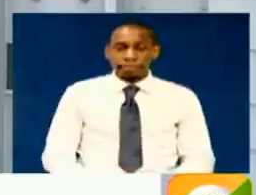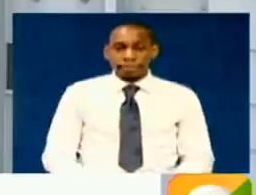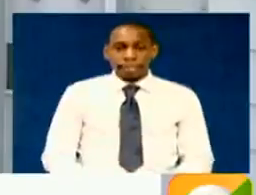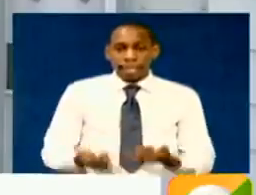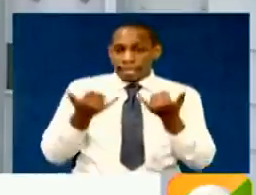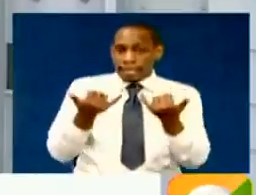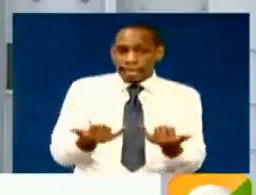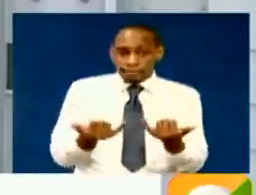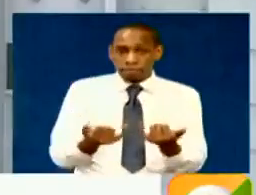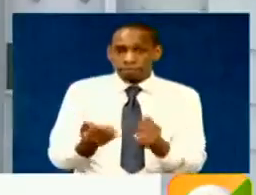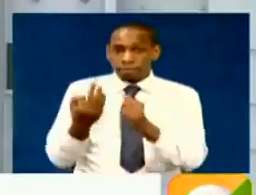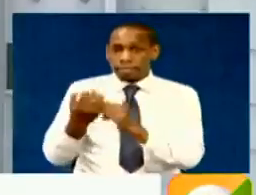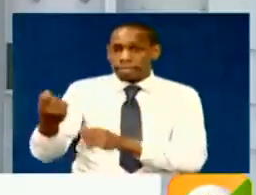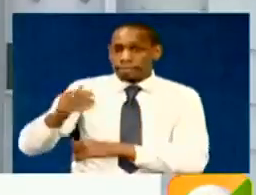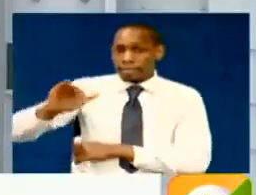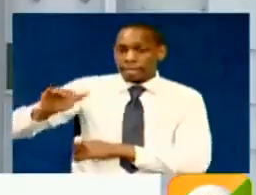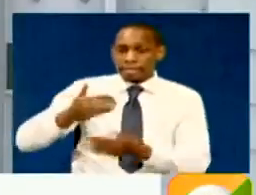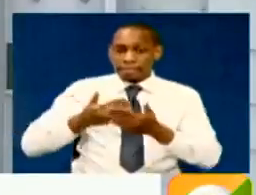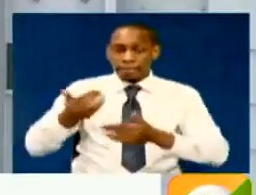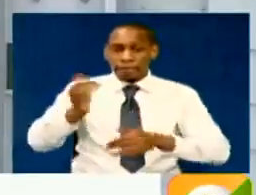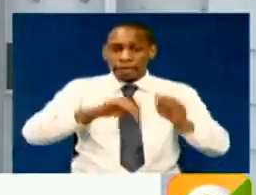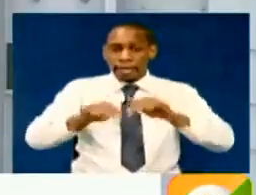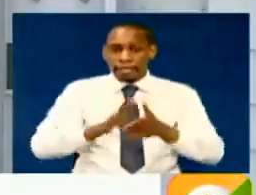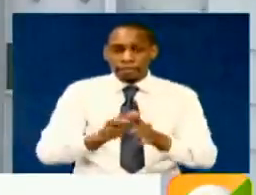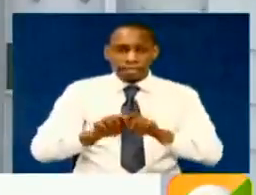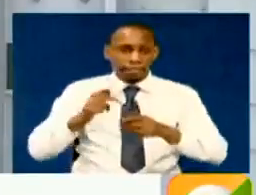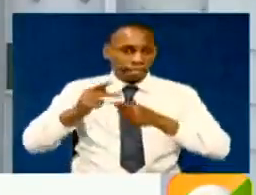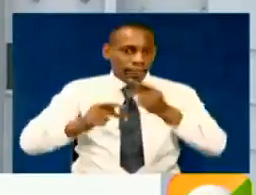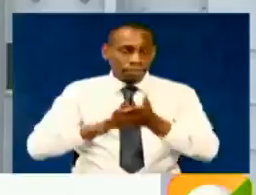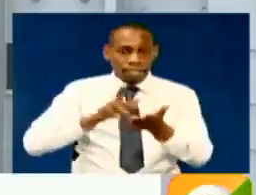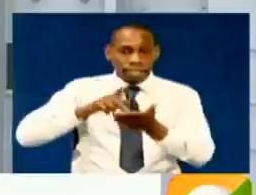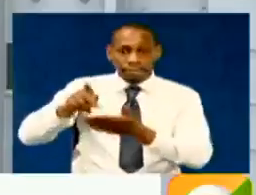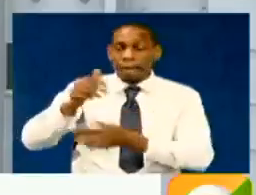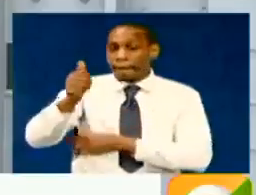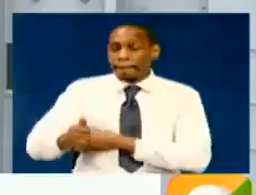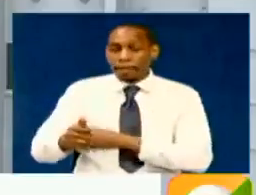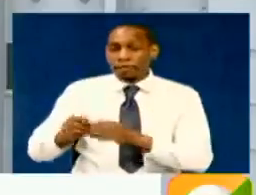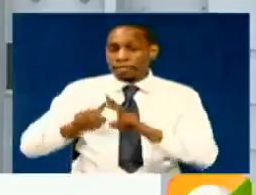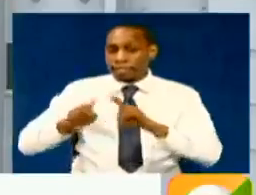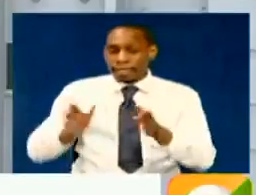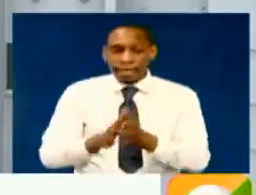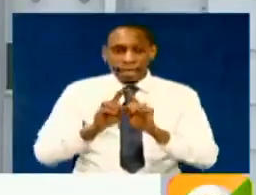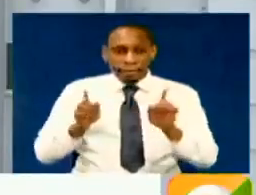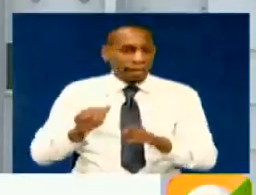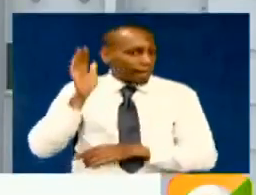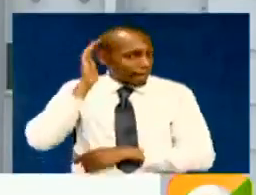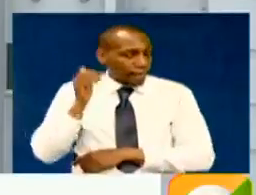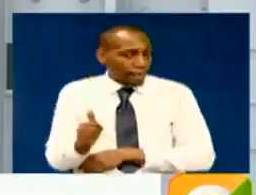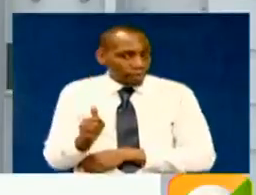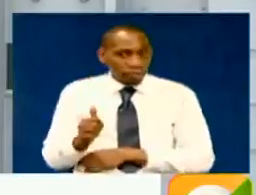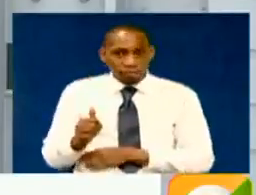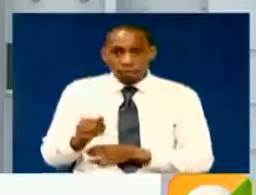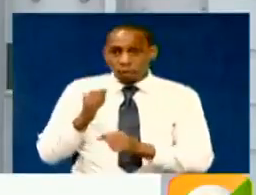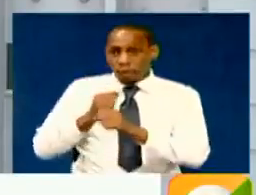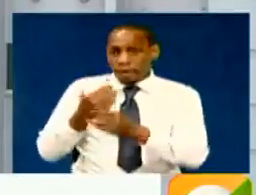are, with just 13 months to the election, and the process of procurement is yet to begin. Yet have we heard how things